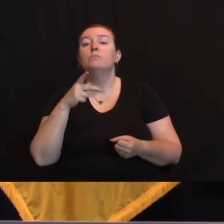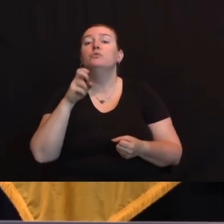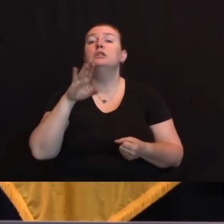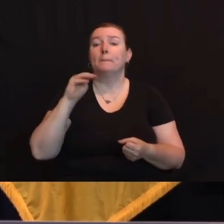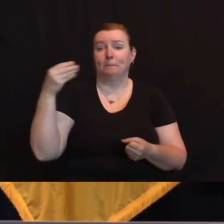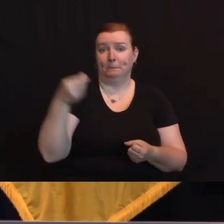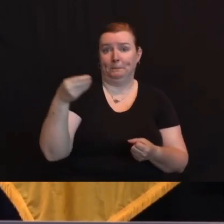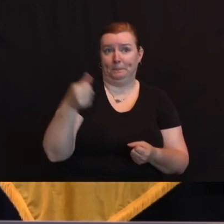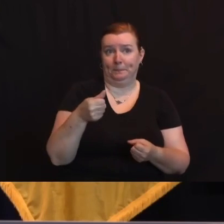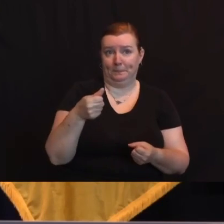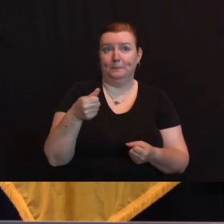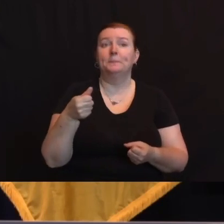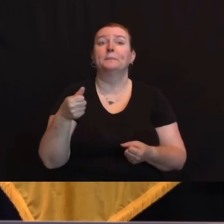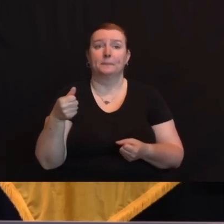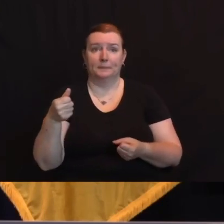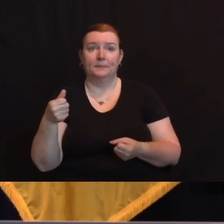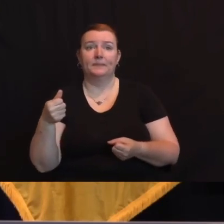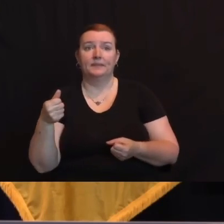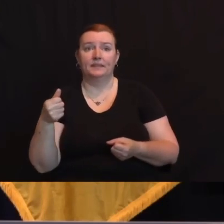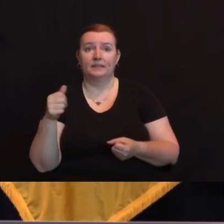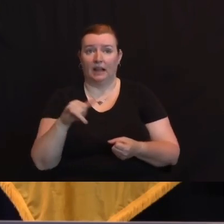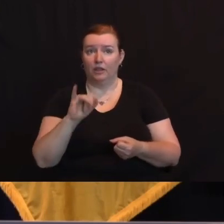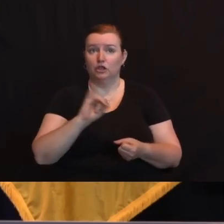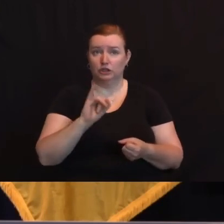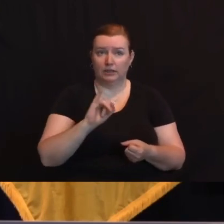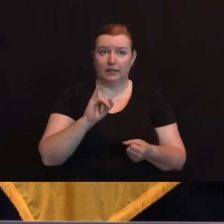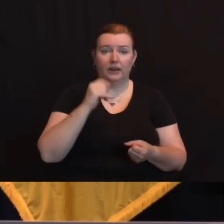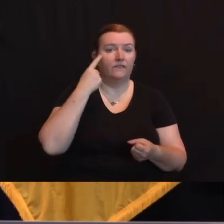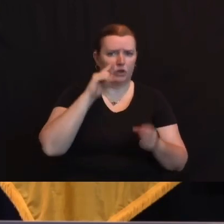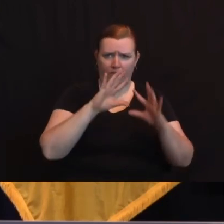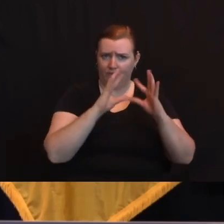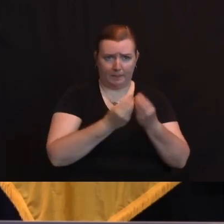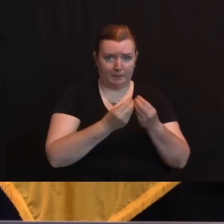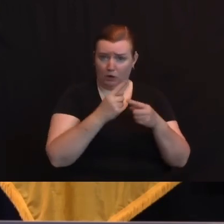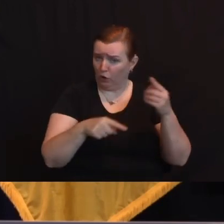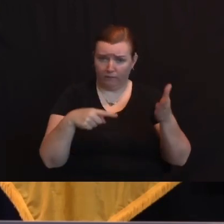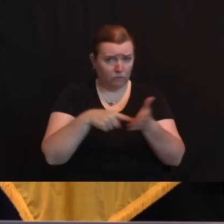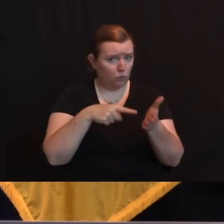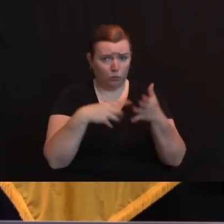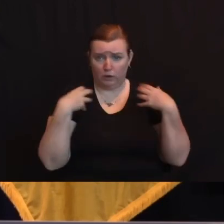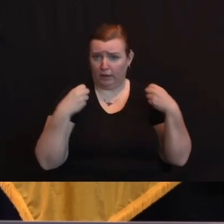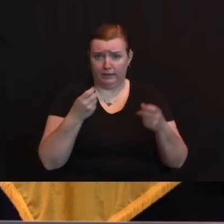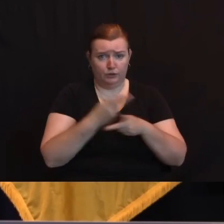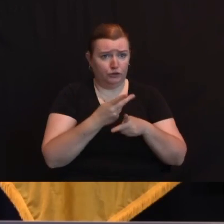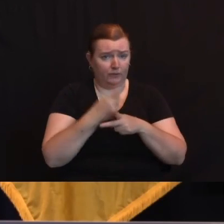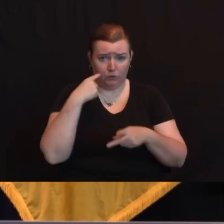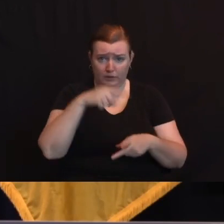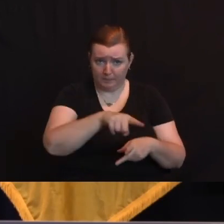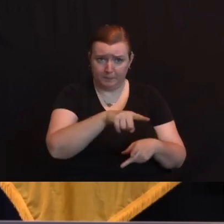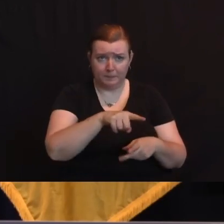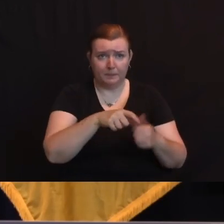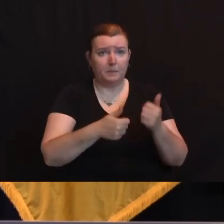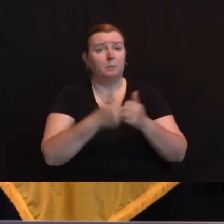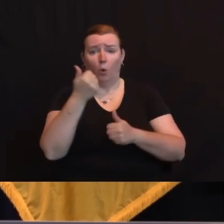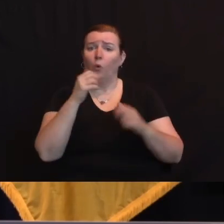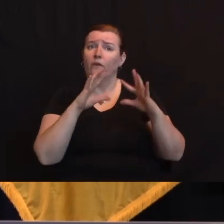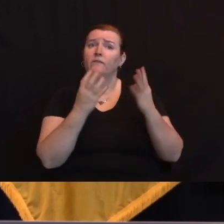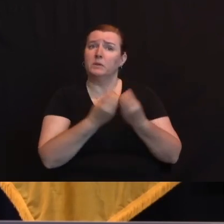that heretofore could not afford health care, and they are overwhelmingly families of color. And